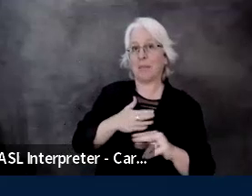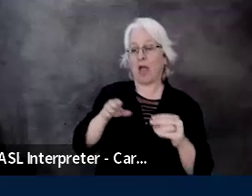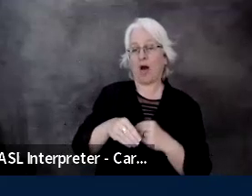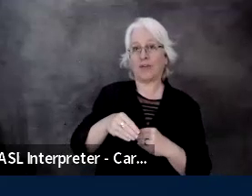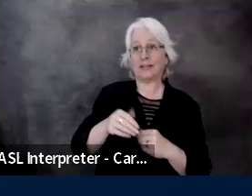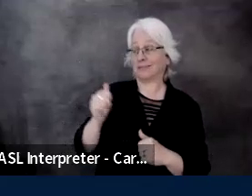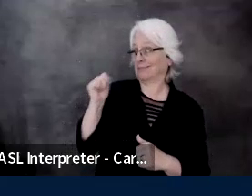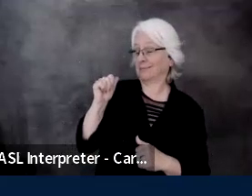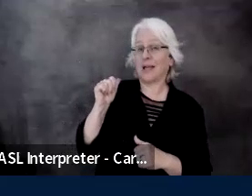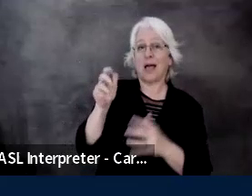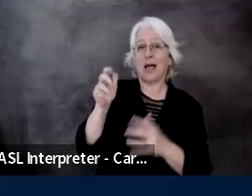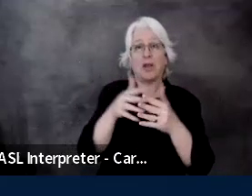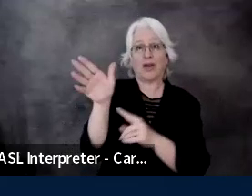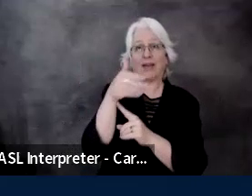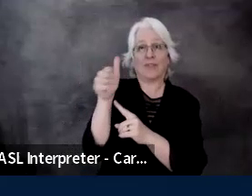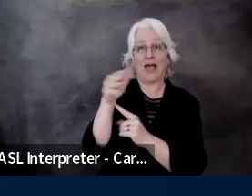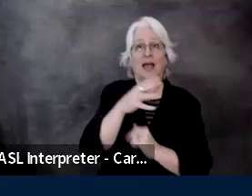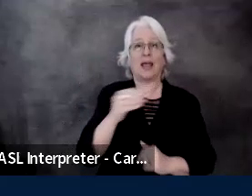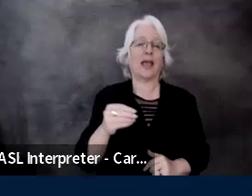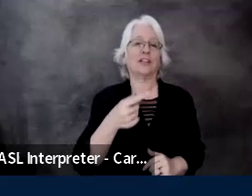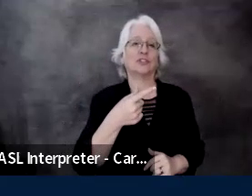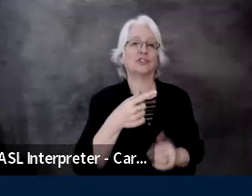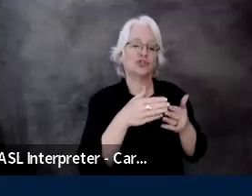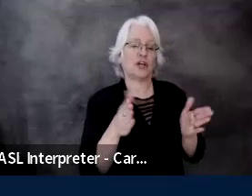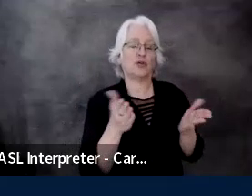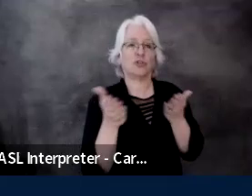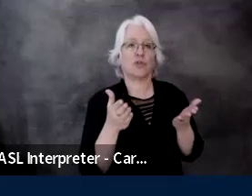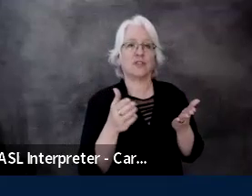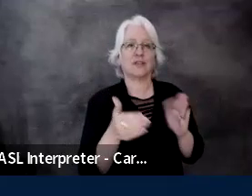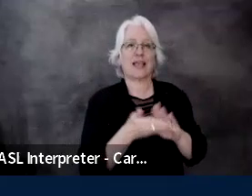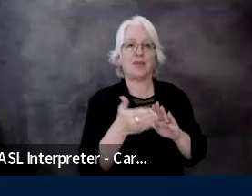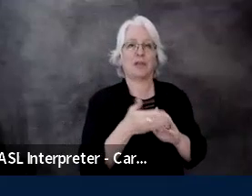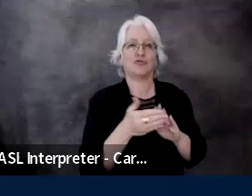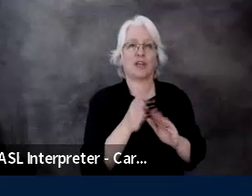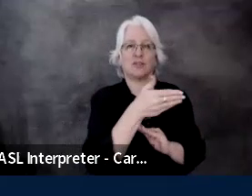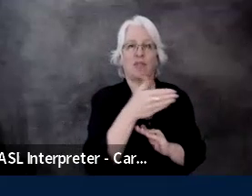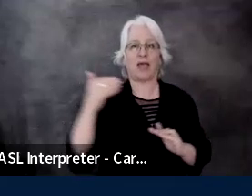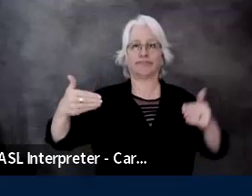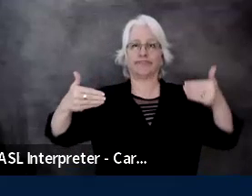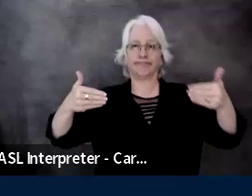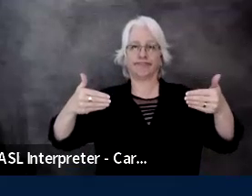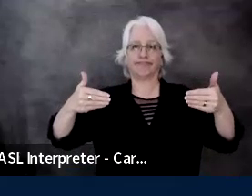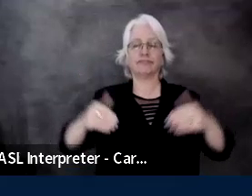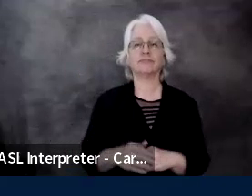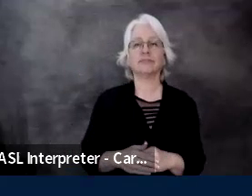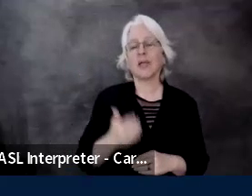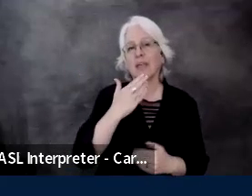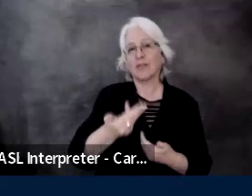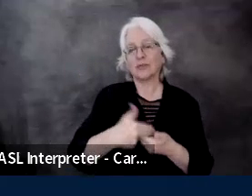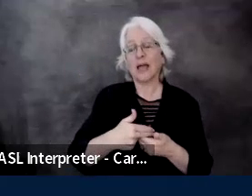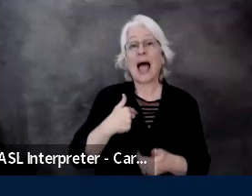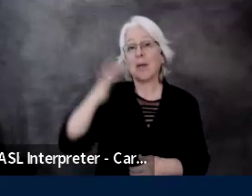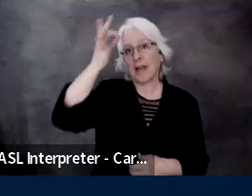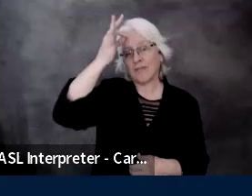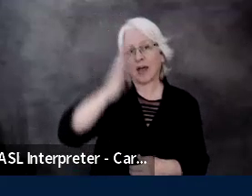flag and the General Services Administration flag. Thank you for joining us today. I'm a federal board member